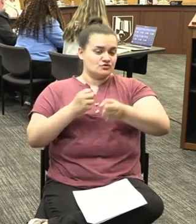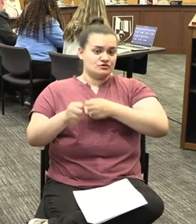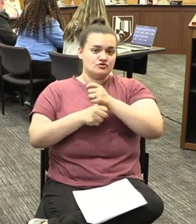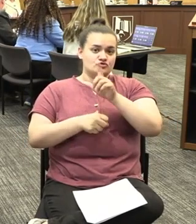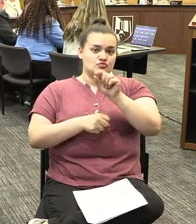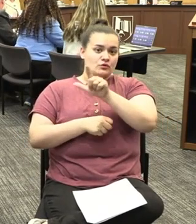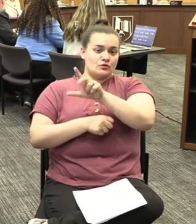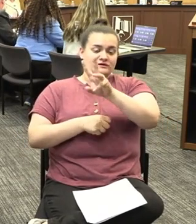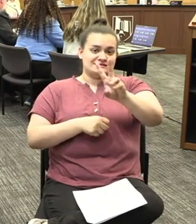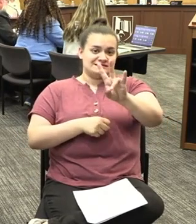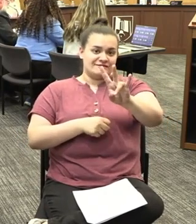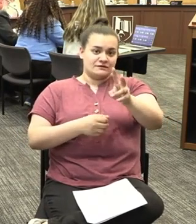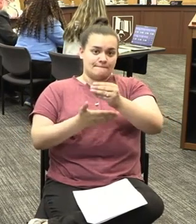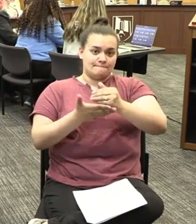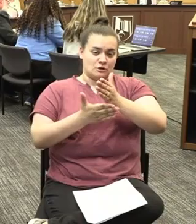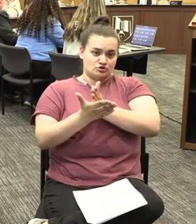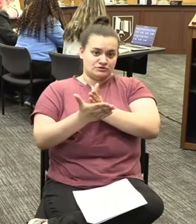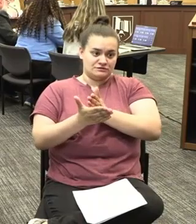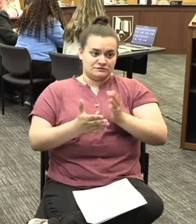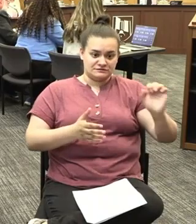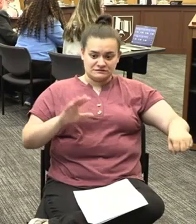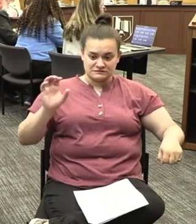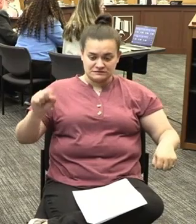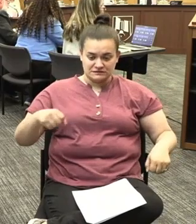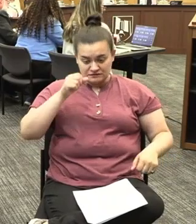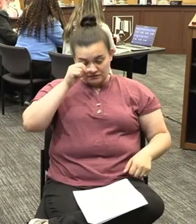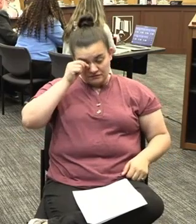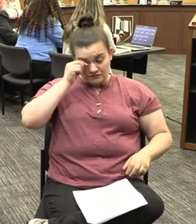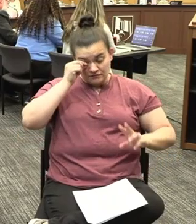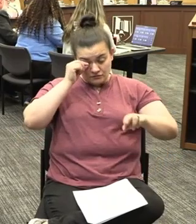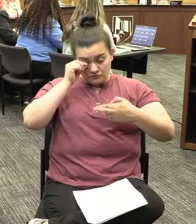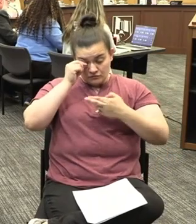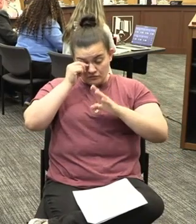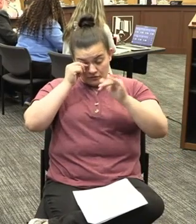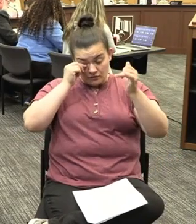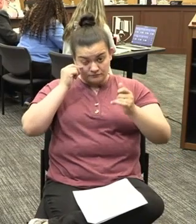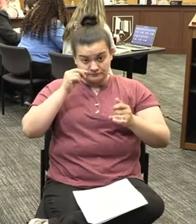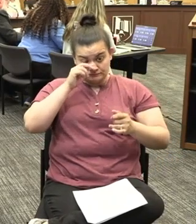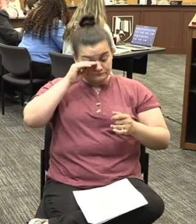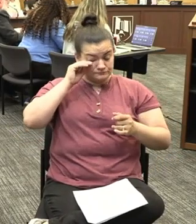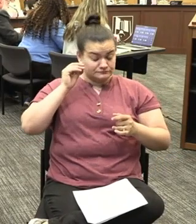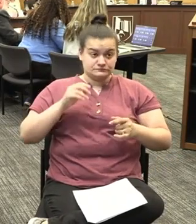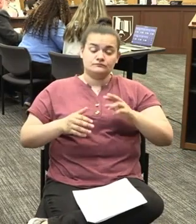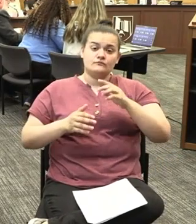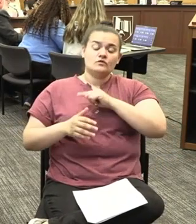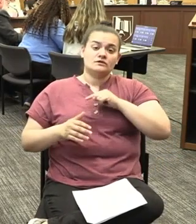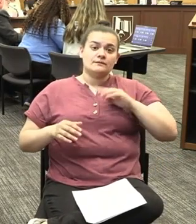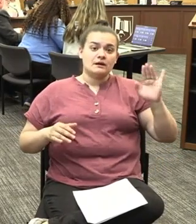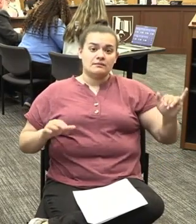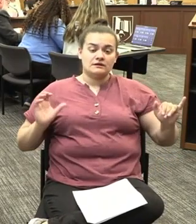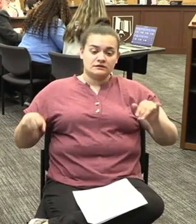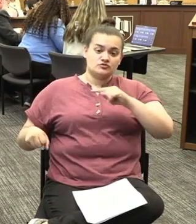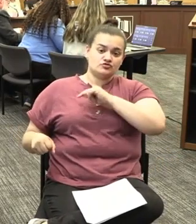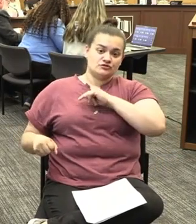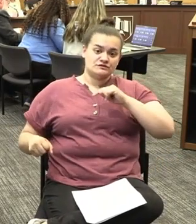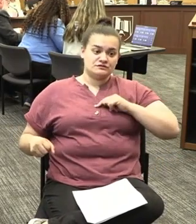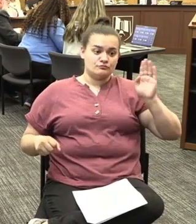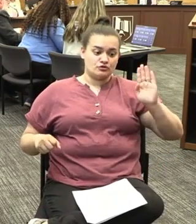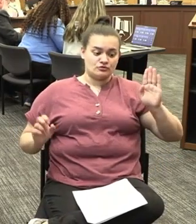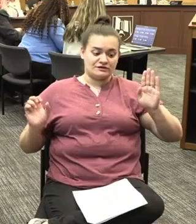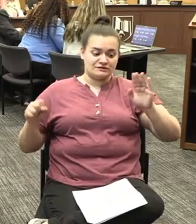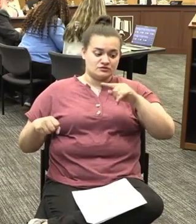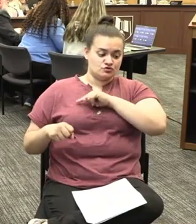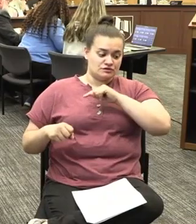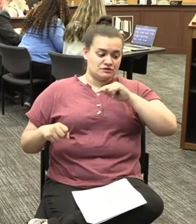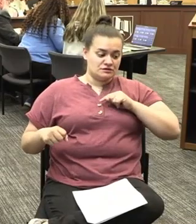move. Second. I'll need a roll call on this one. Trustee Bottomley. Yes. Trustee Broderick.